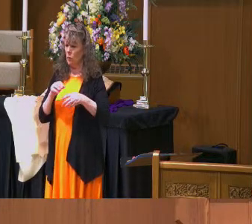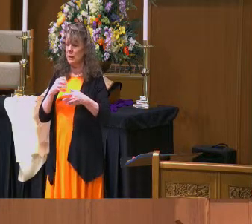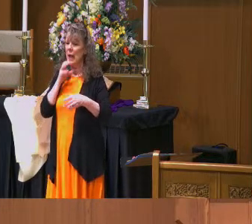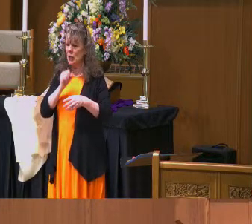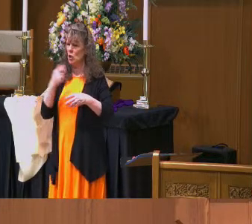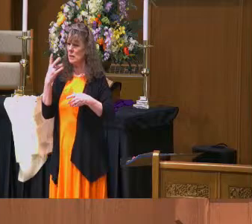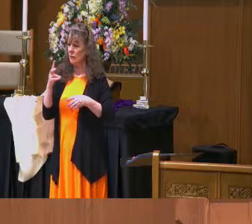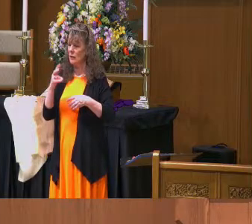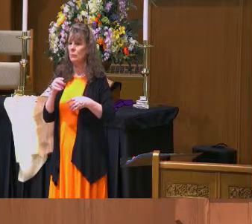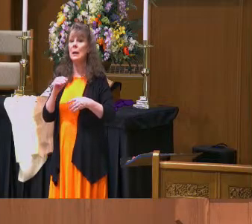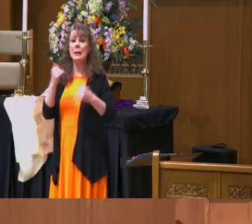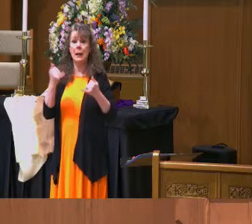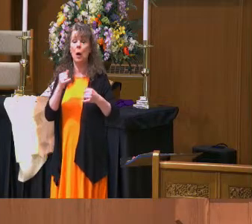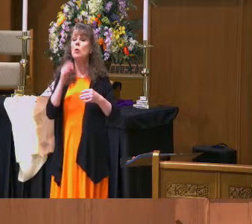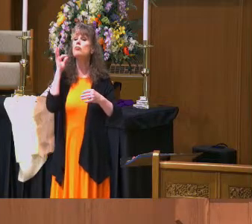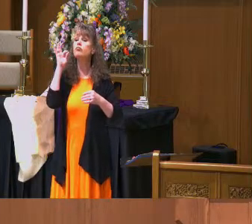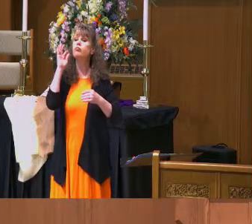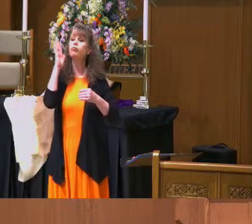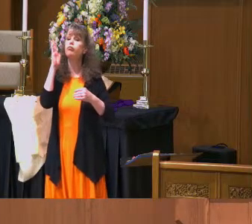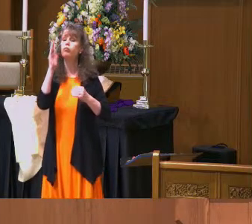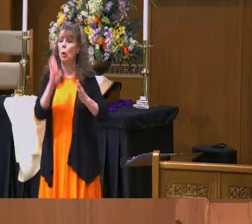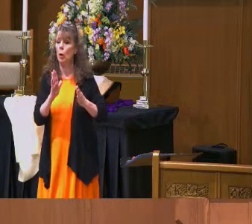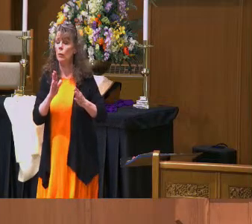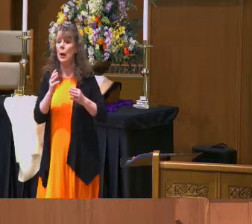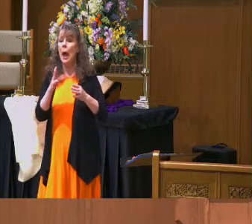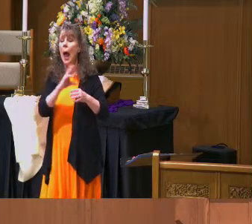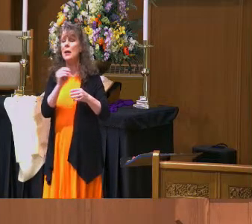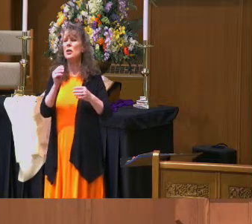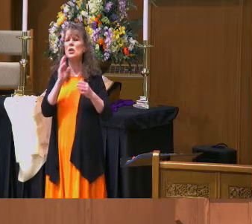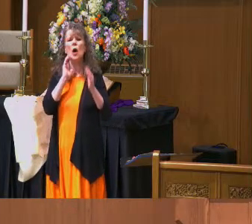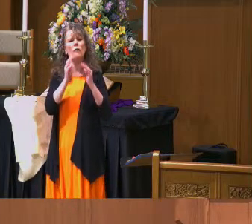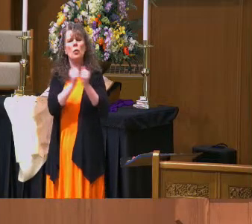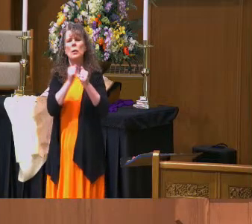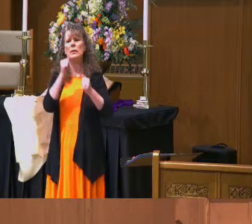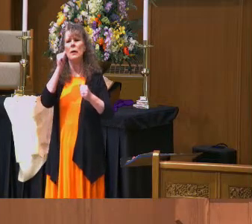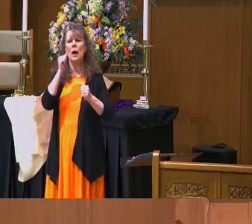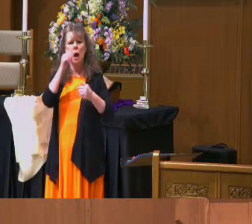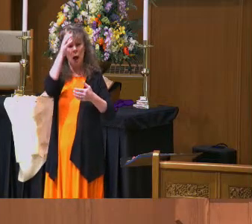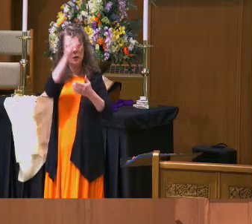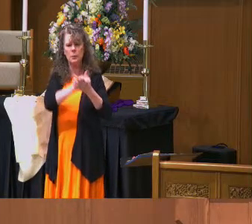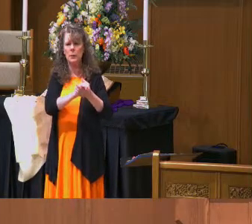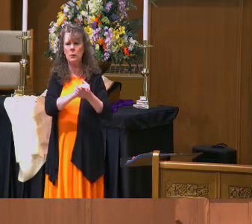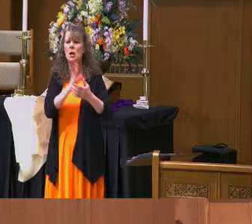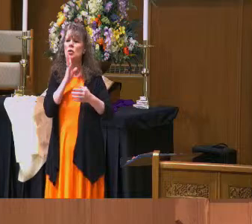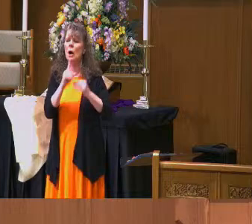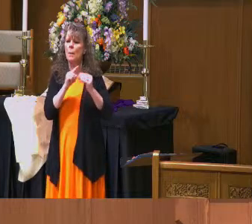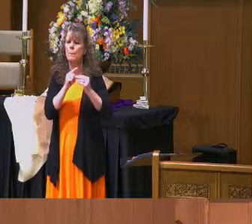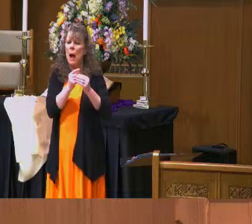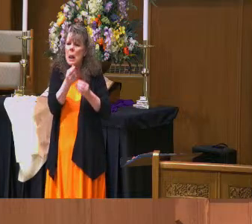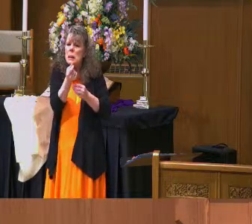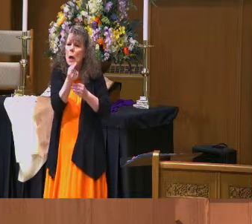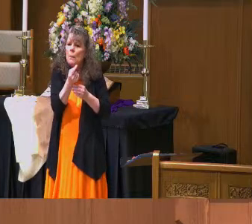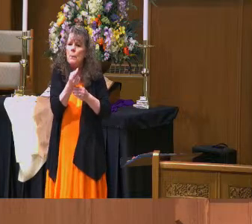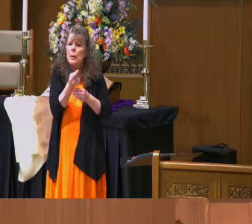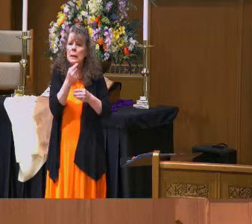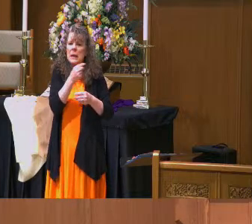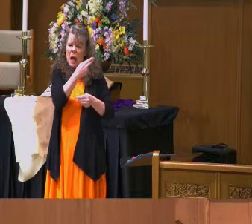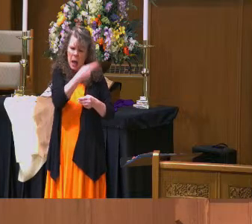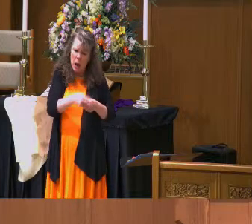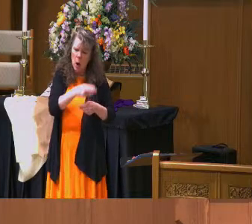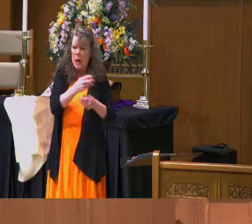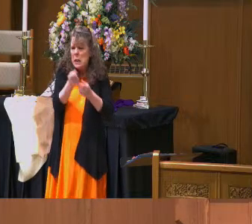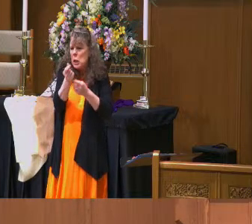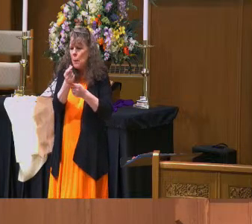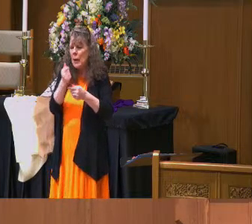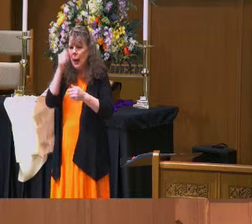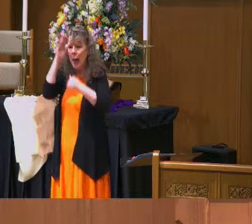Christian speaker. And in a conversation with her husband, they talked about splashes of hell and splashes of heaven.